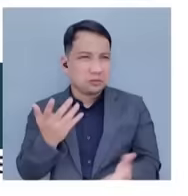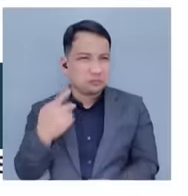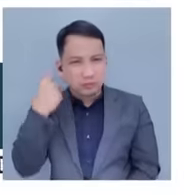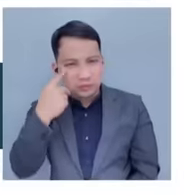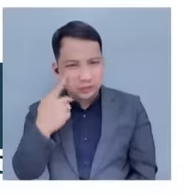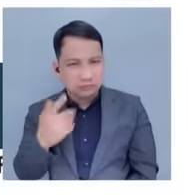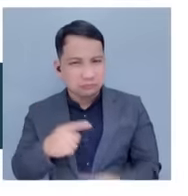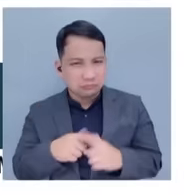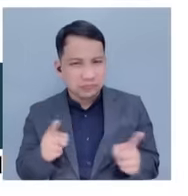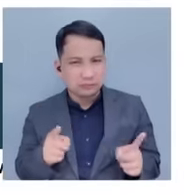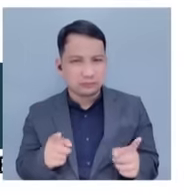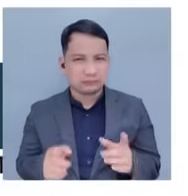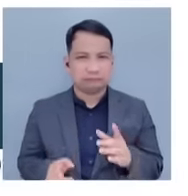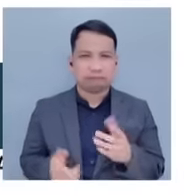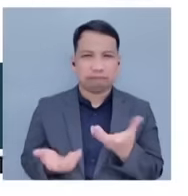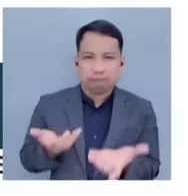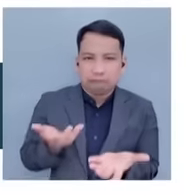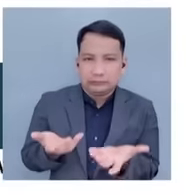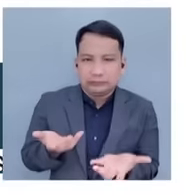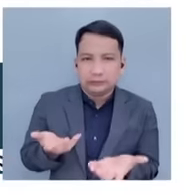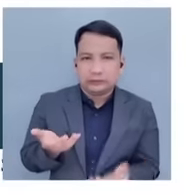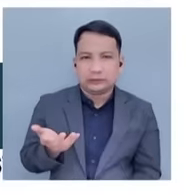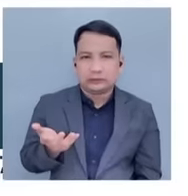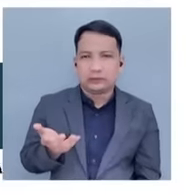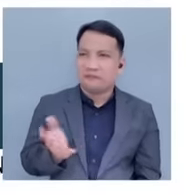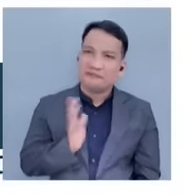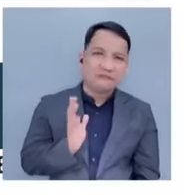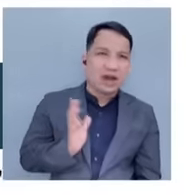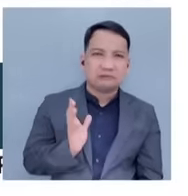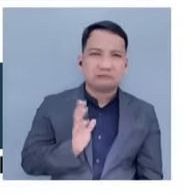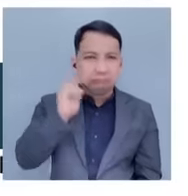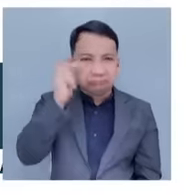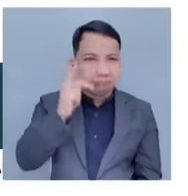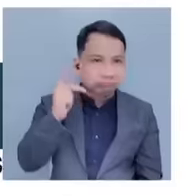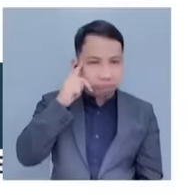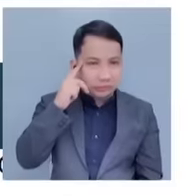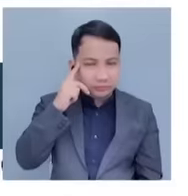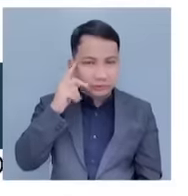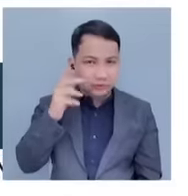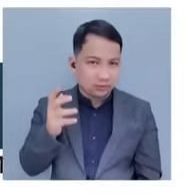it's okay to be political for as long as it is